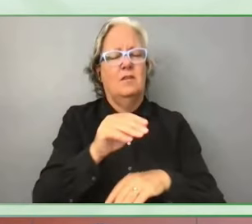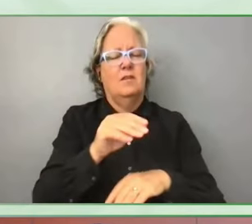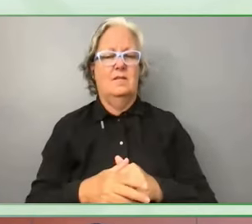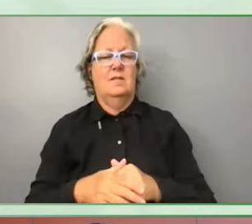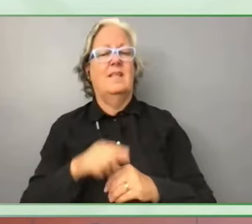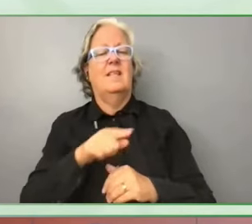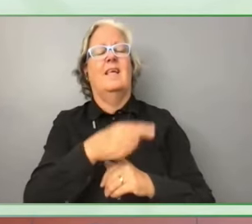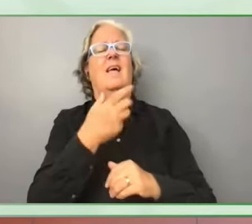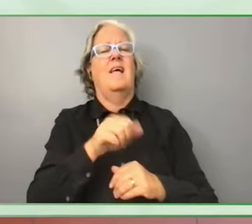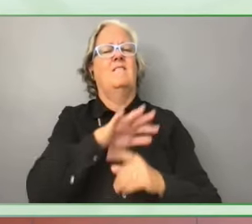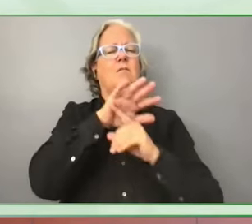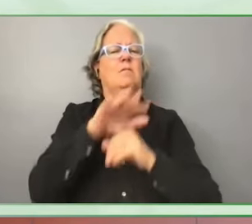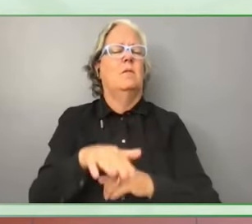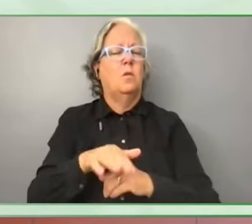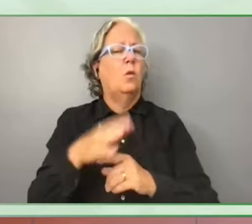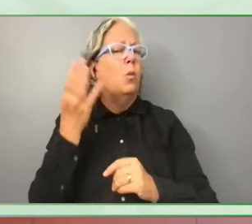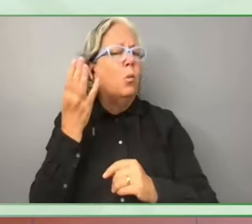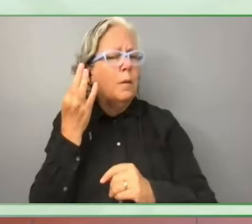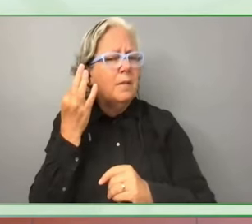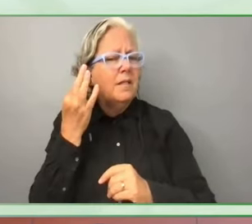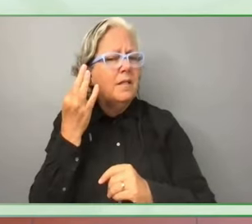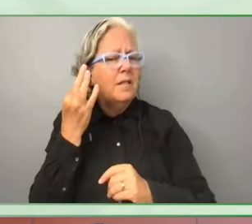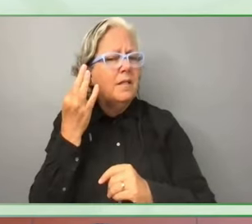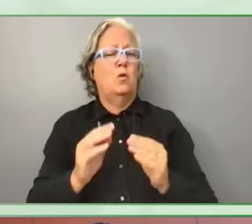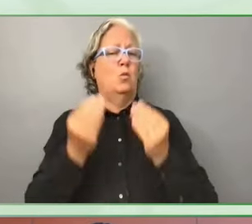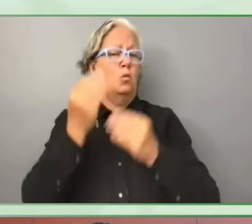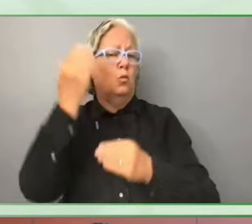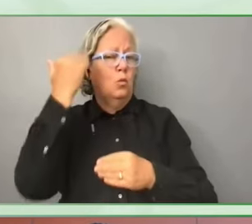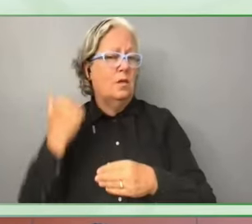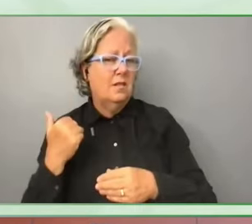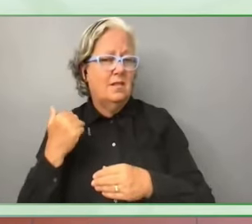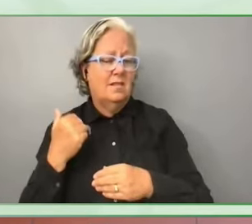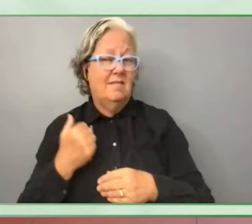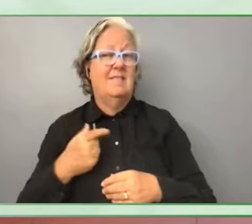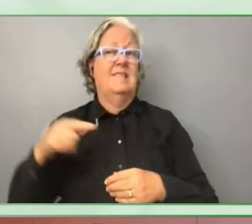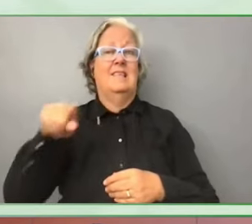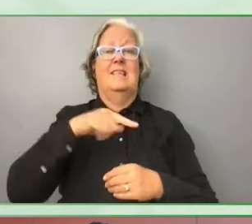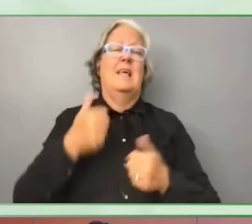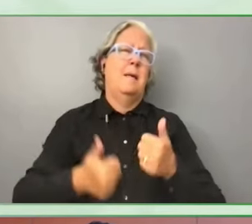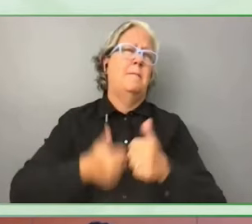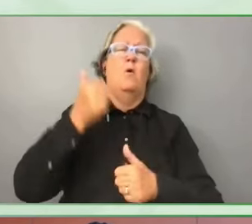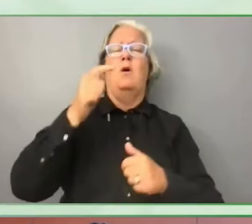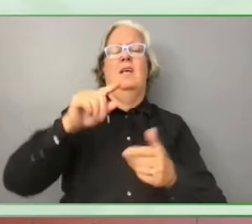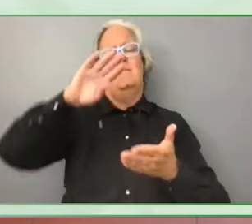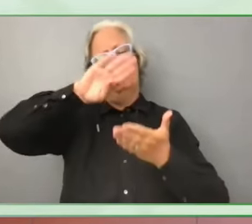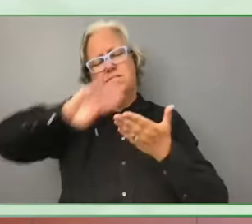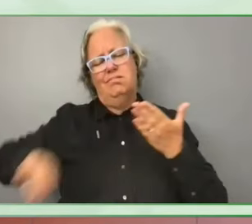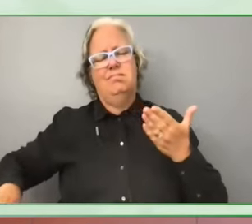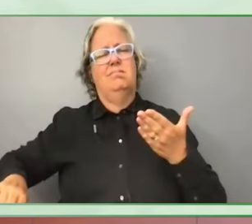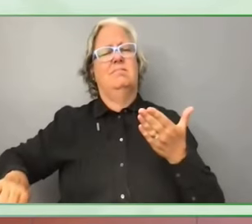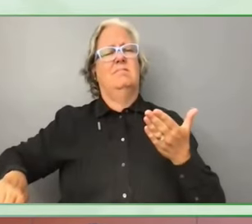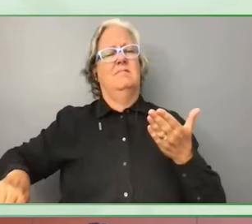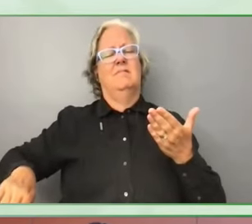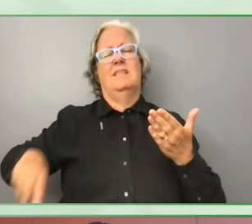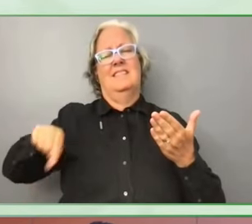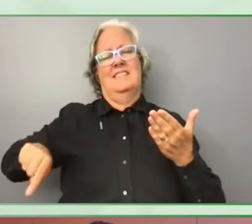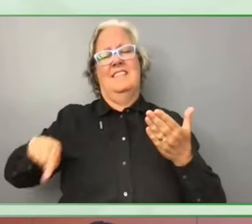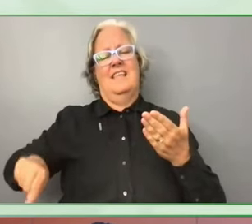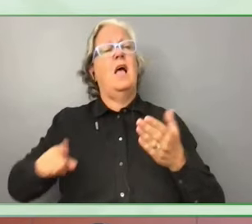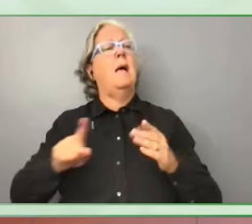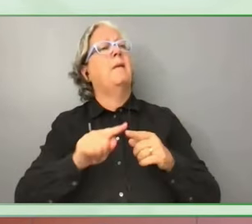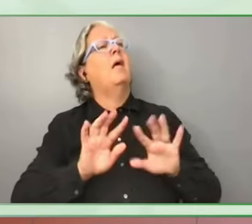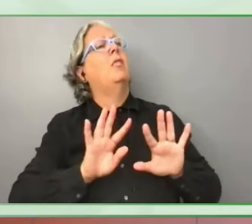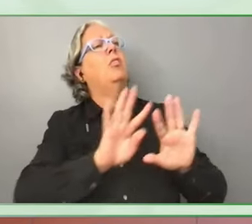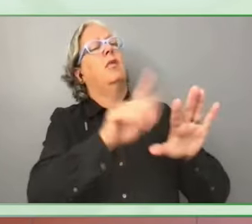with disability because we believe that they are the most marginalized and they are always left behind when programs and services